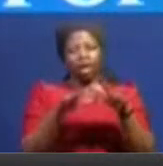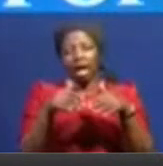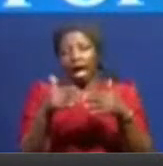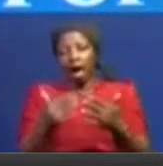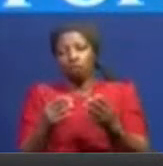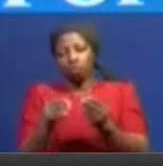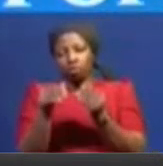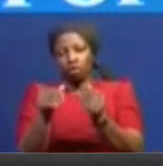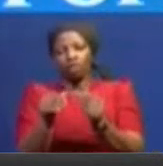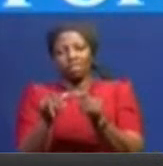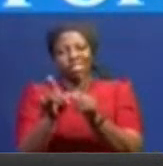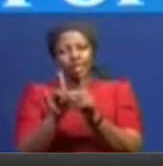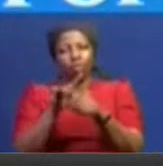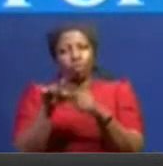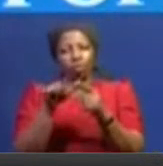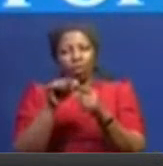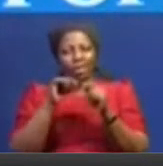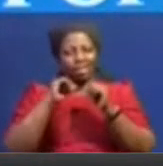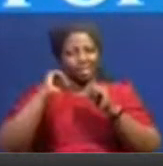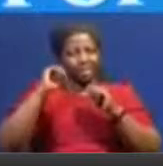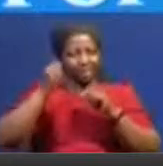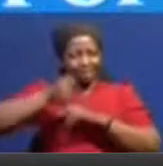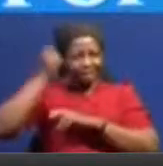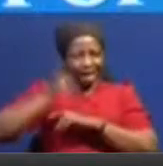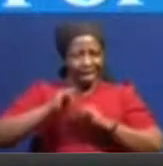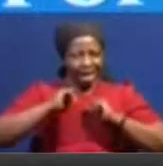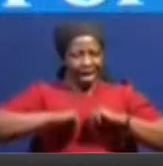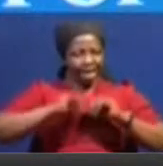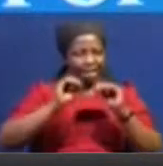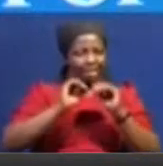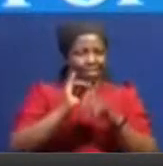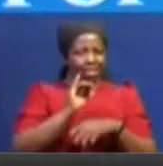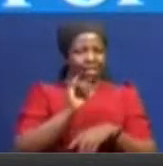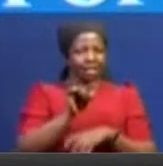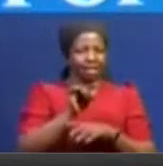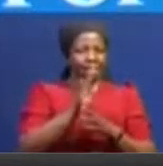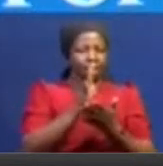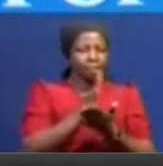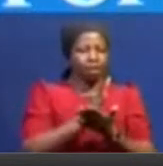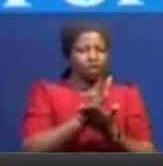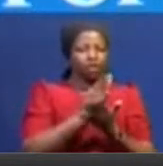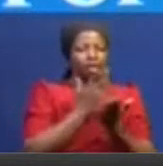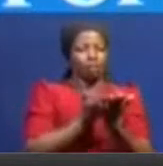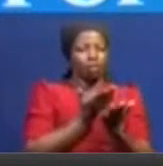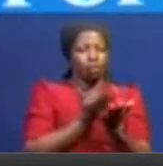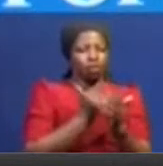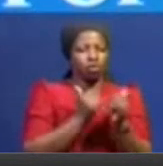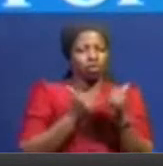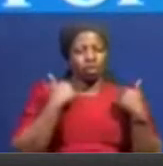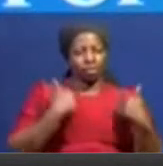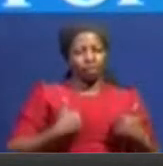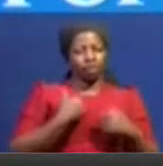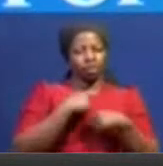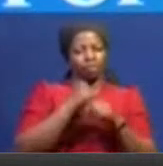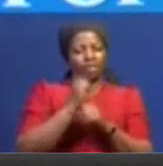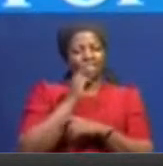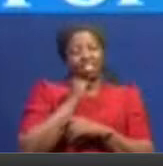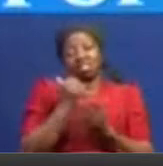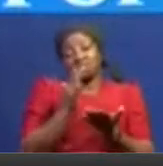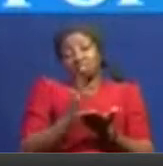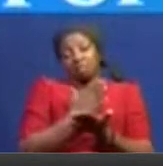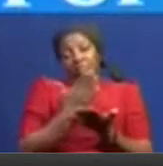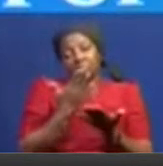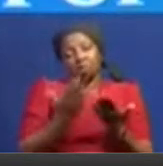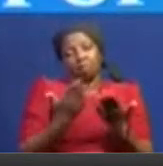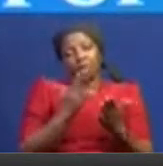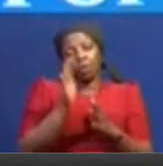disagree on a judgment. So those are the kind of proposals I would be making. They may not mirror exactly what is there at the Supreme Court, but